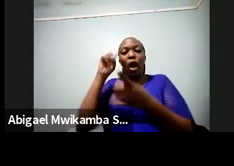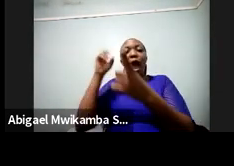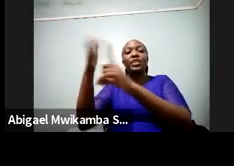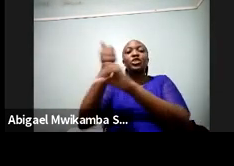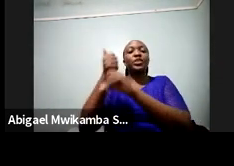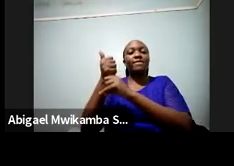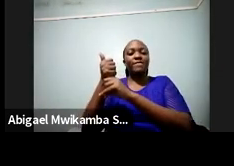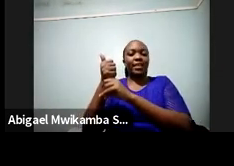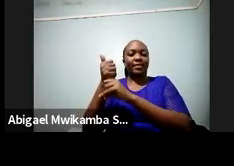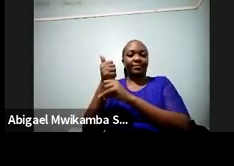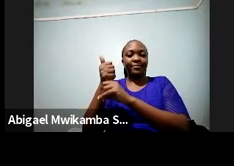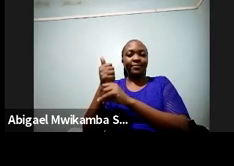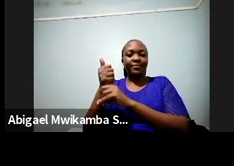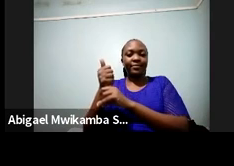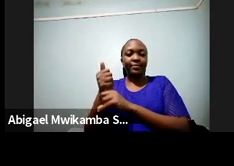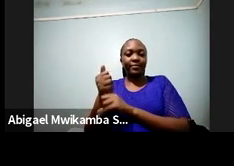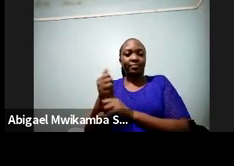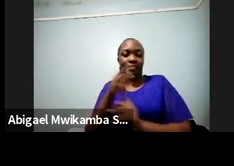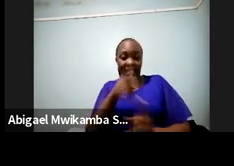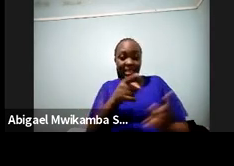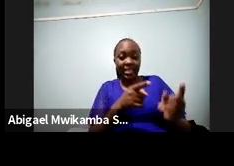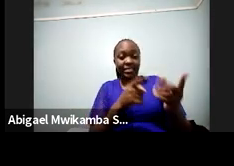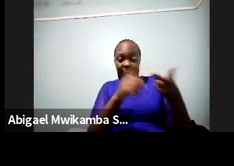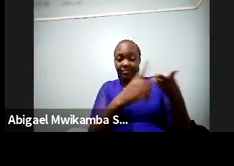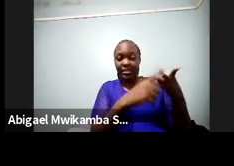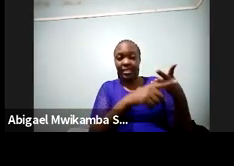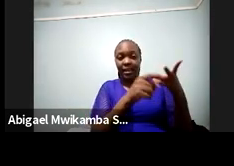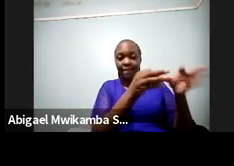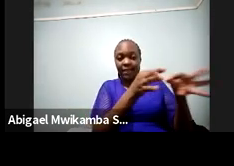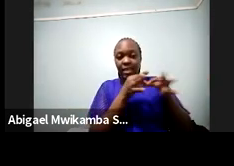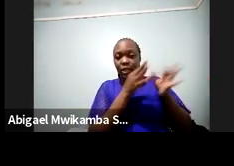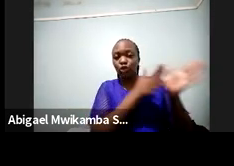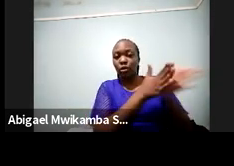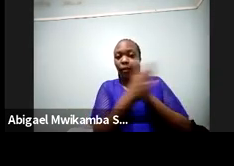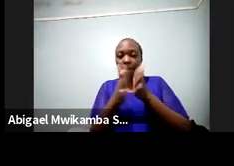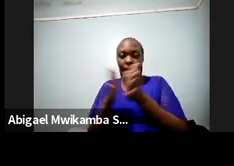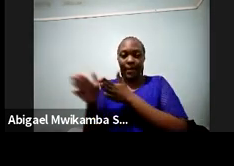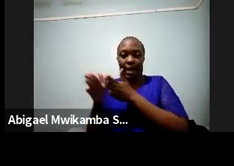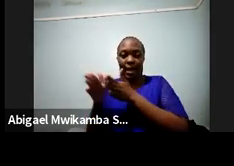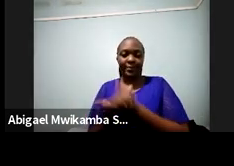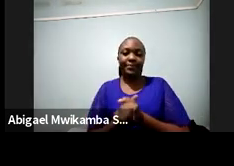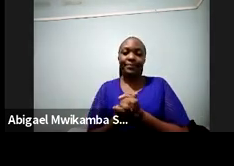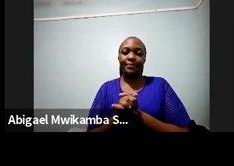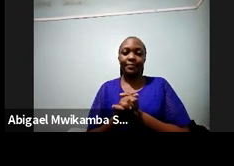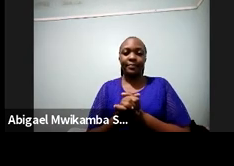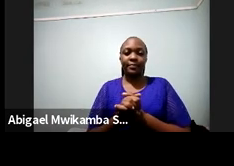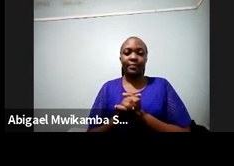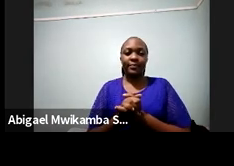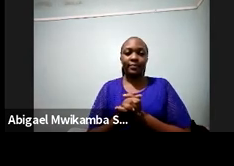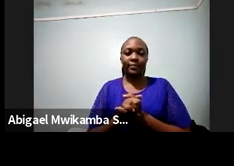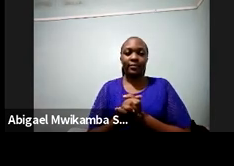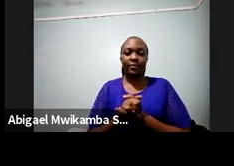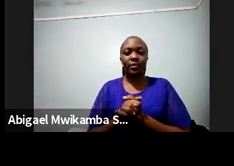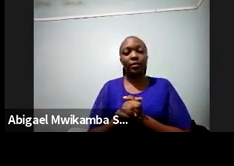of the budgeting process. So achieving financial literacy, or for you to be